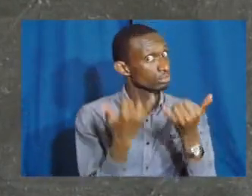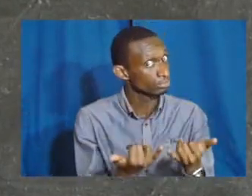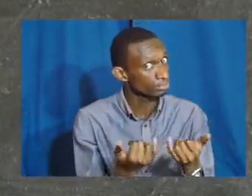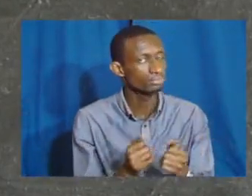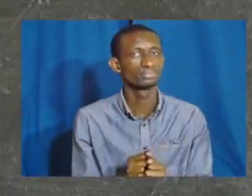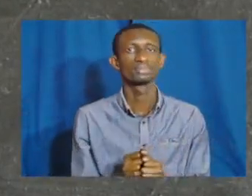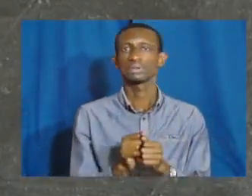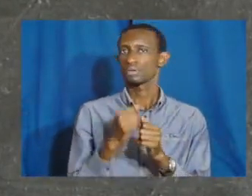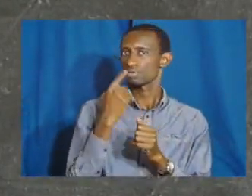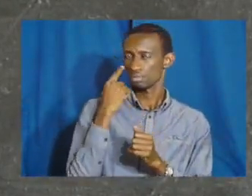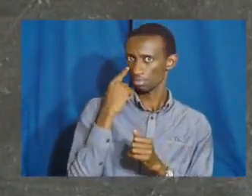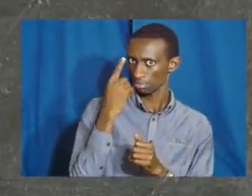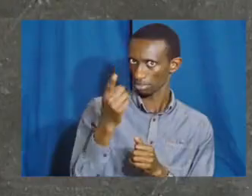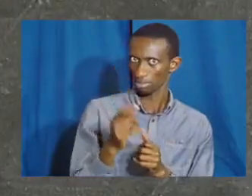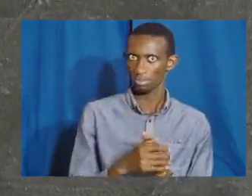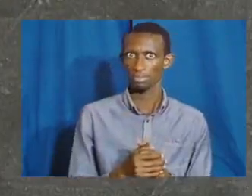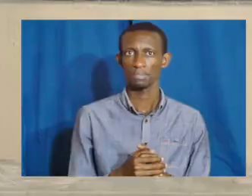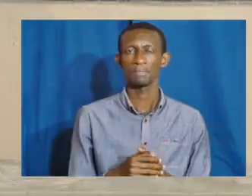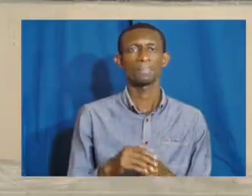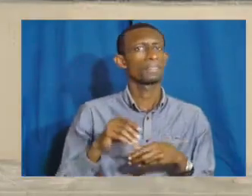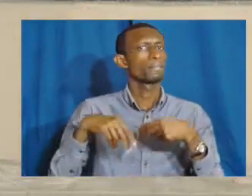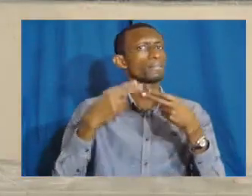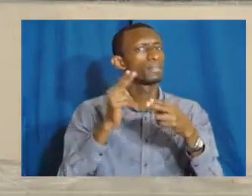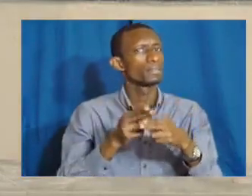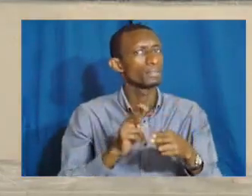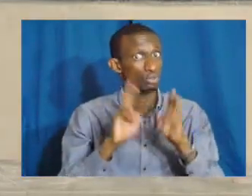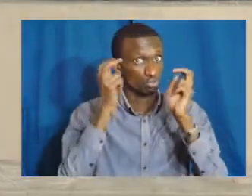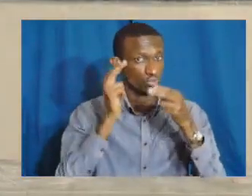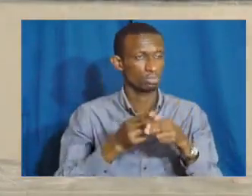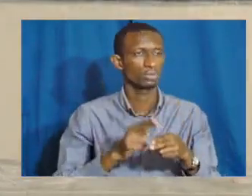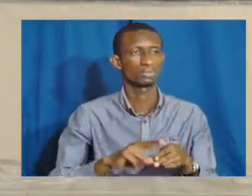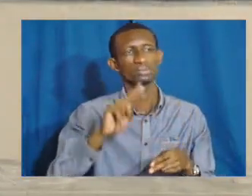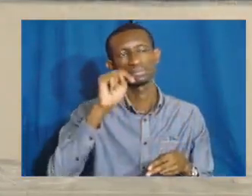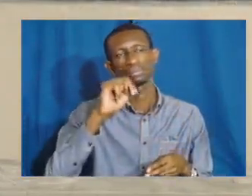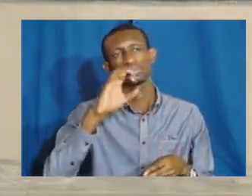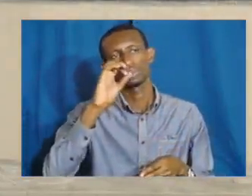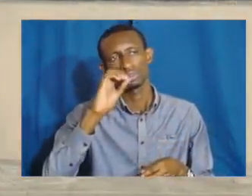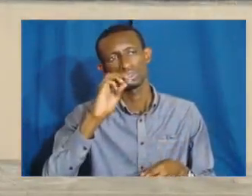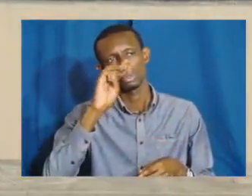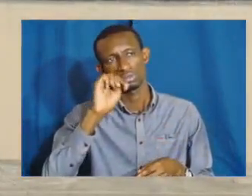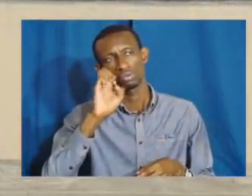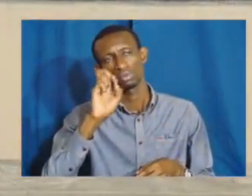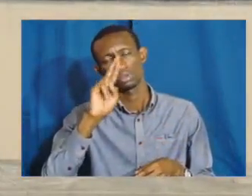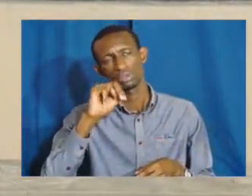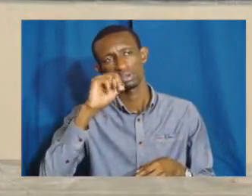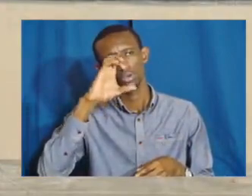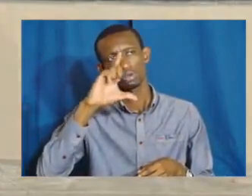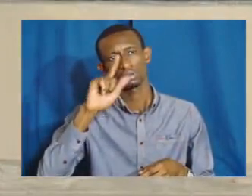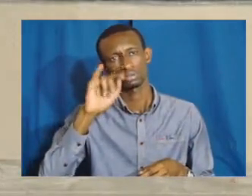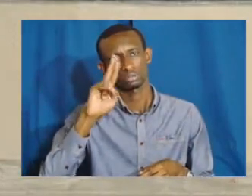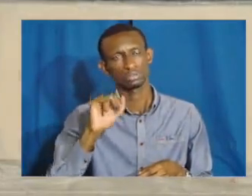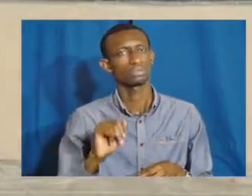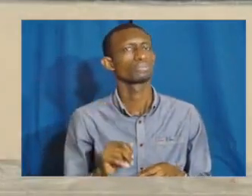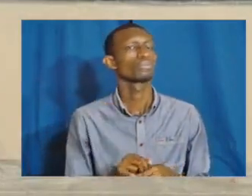just going to look at the nomenclature of the branched alcohols.